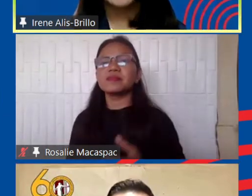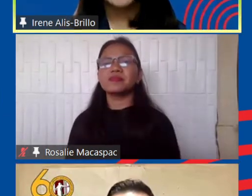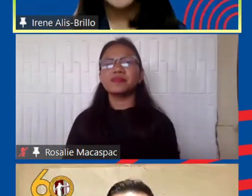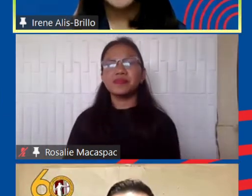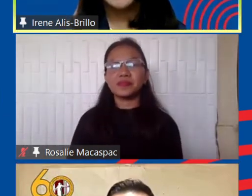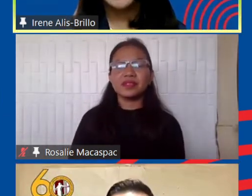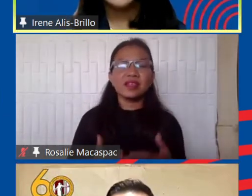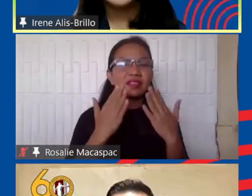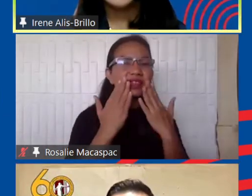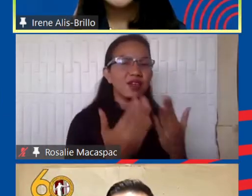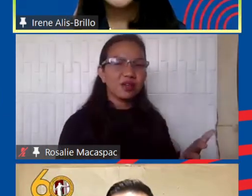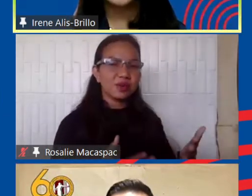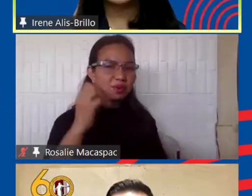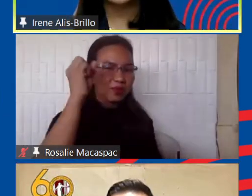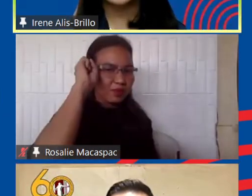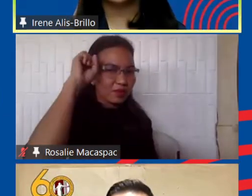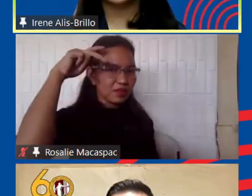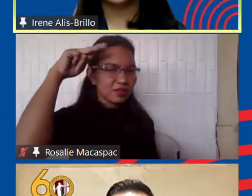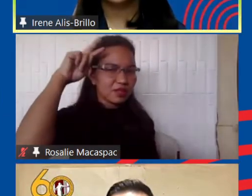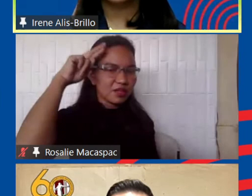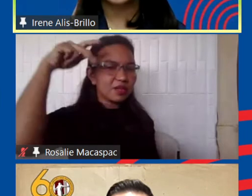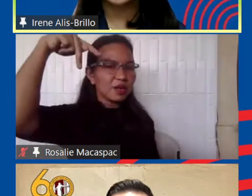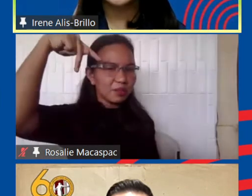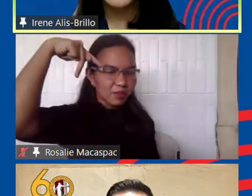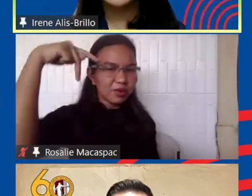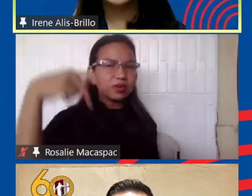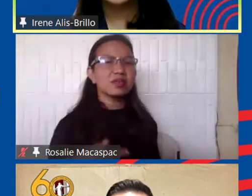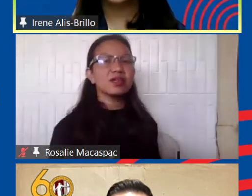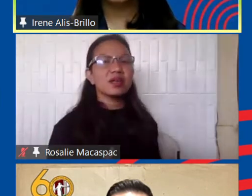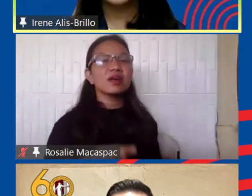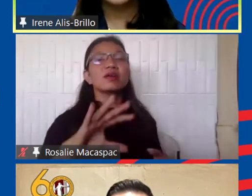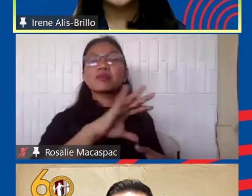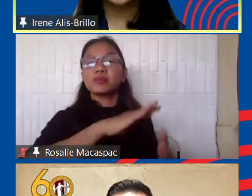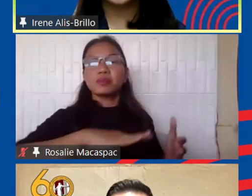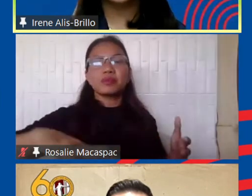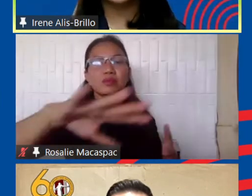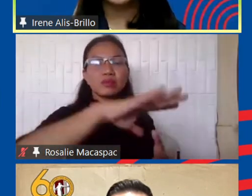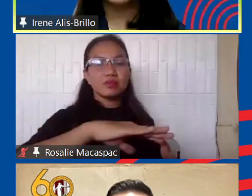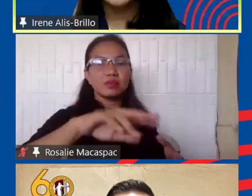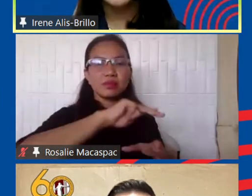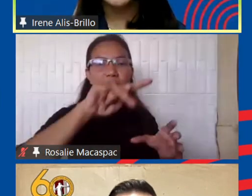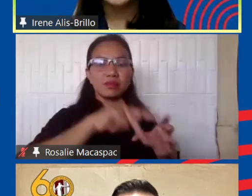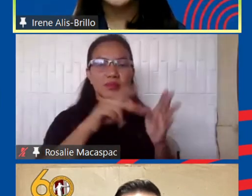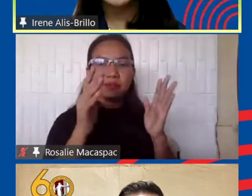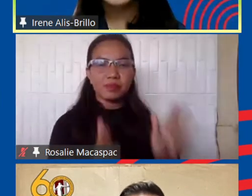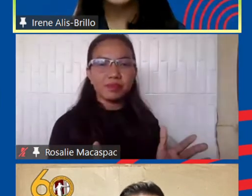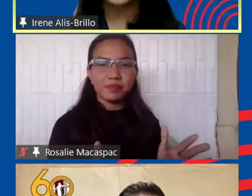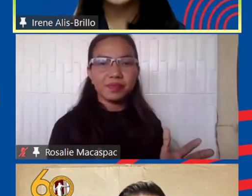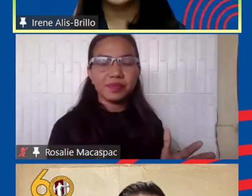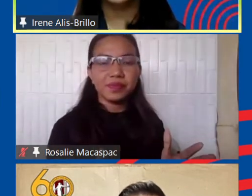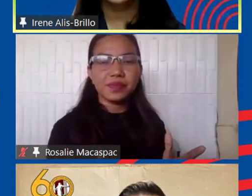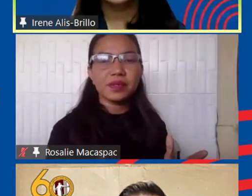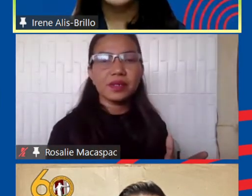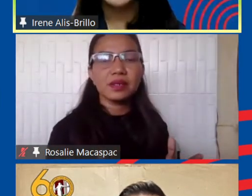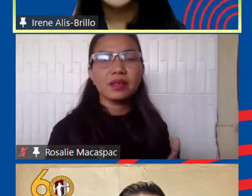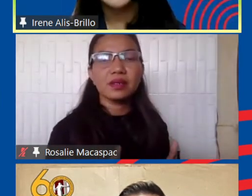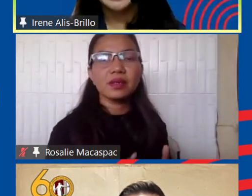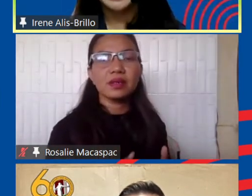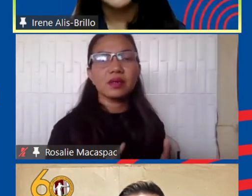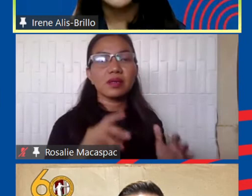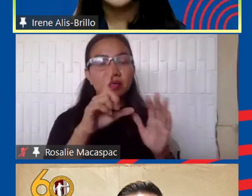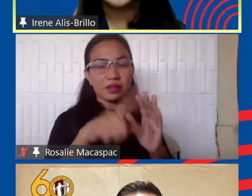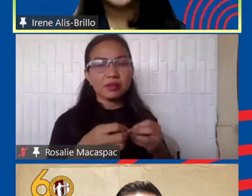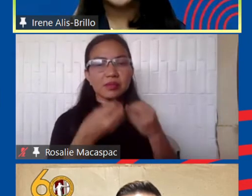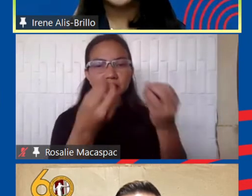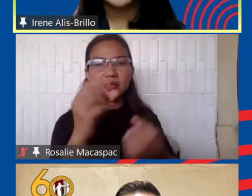Thank you, Sir Paul. And once again, for our participants, the evaluation link will be posted just before the webinar will